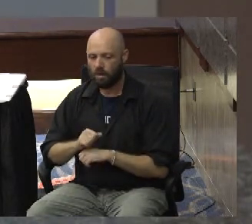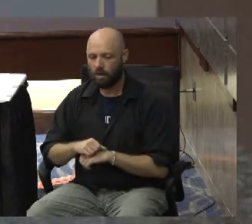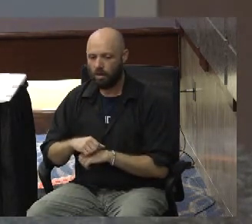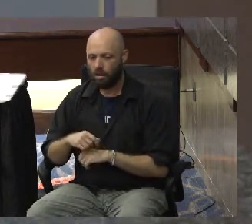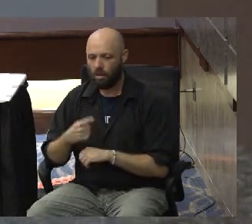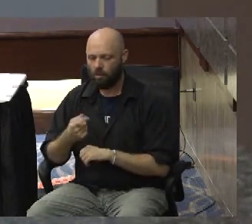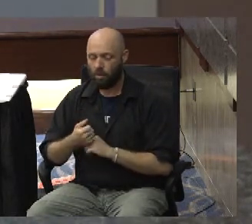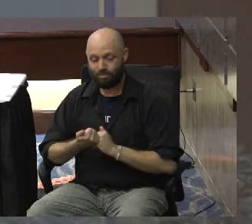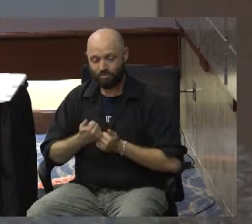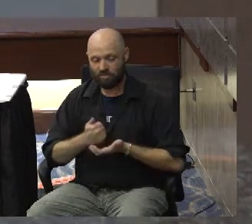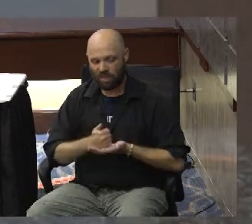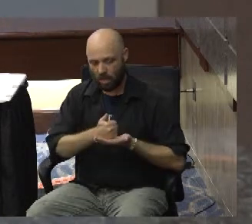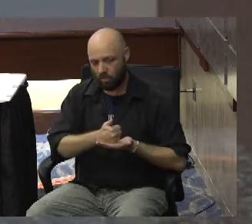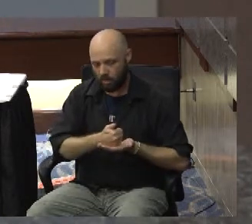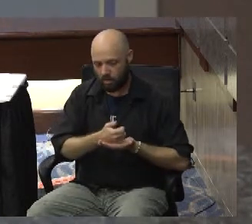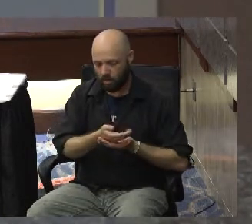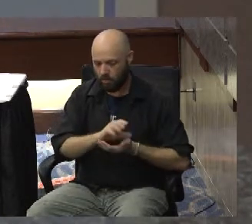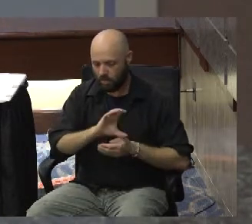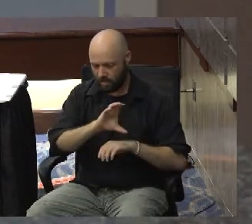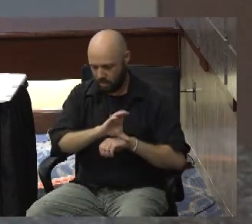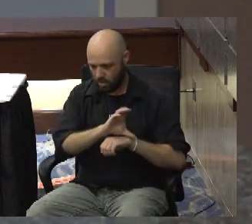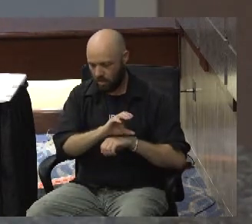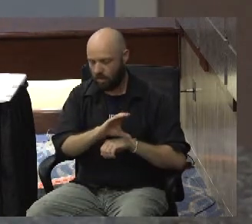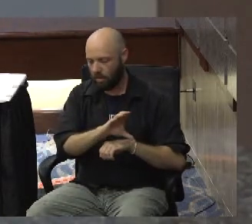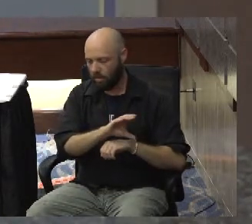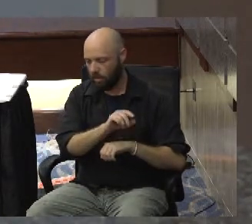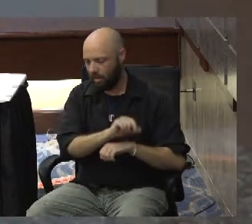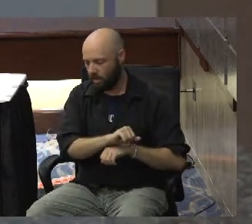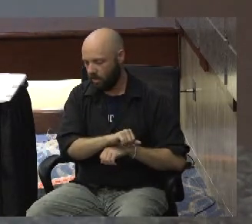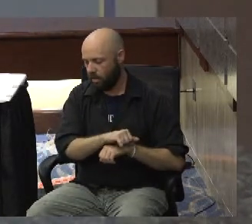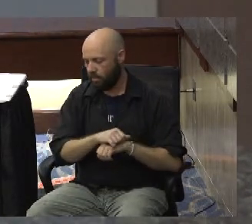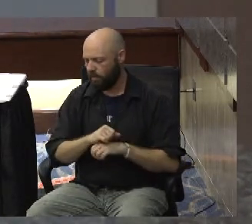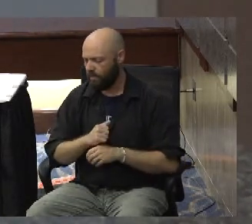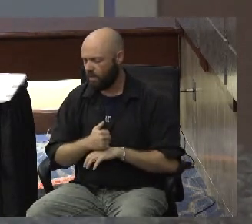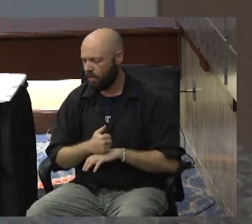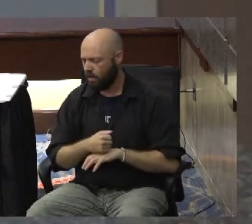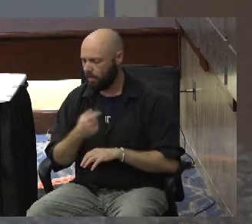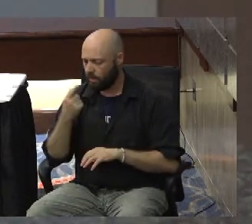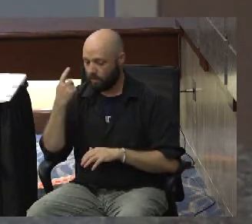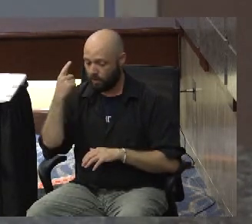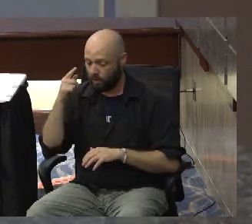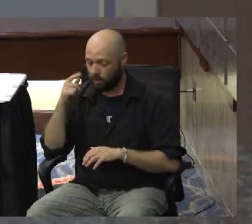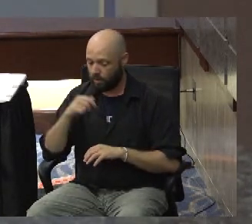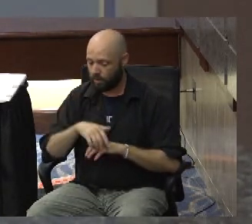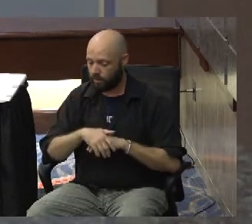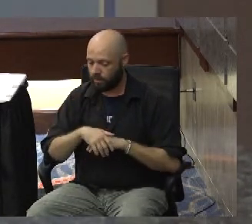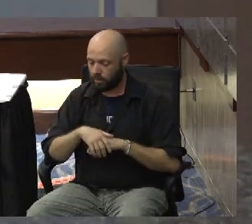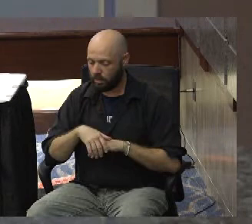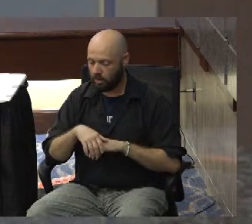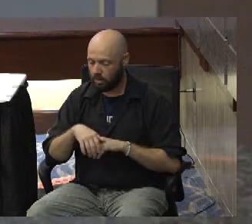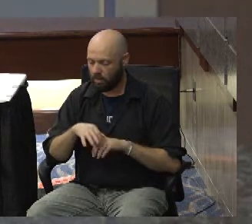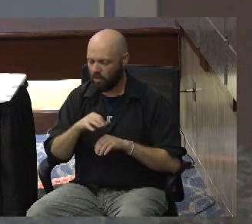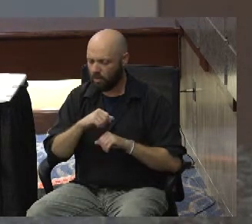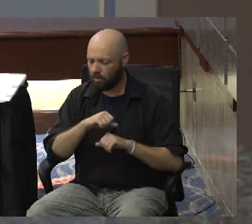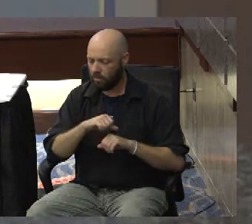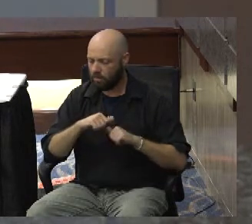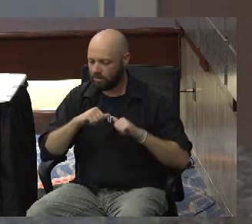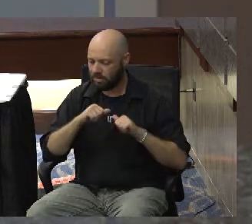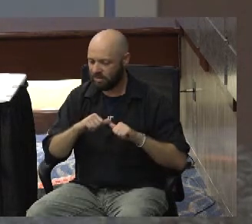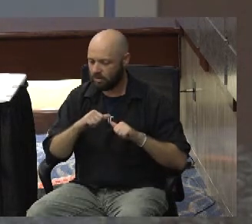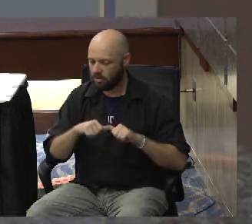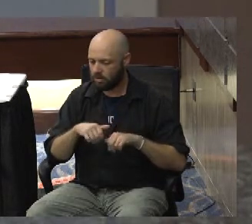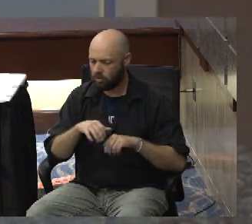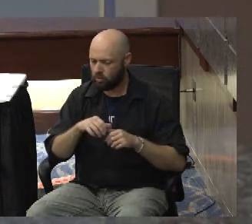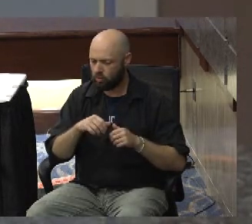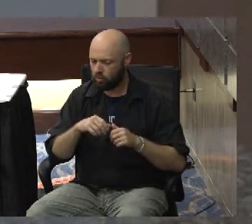assisting in the work and labor of doing well to find well-intended industries to come into our city. I think